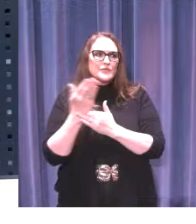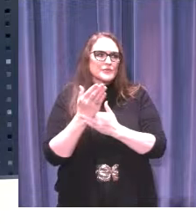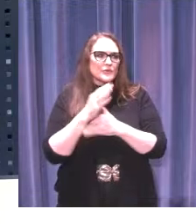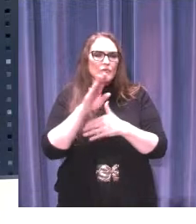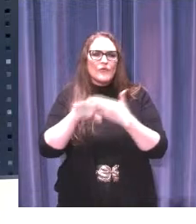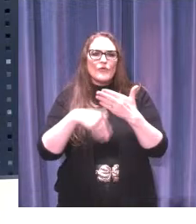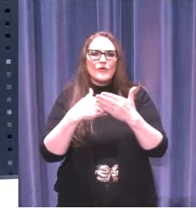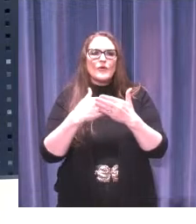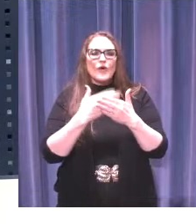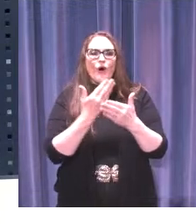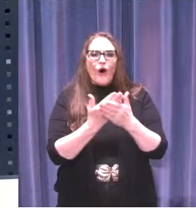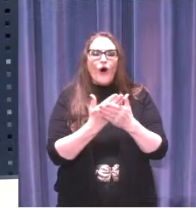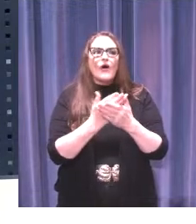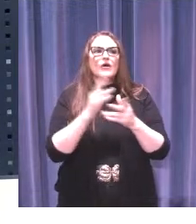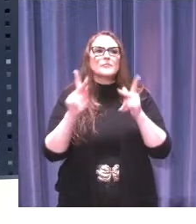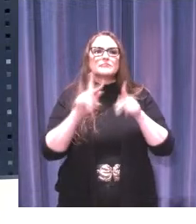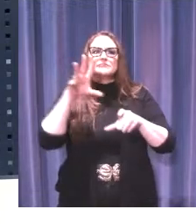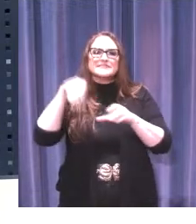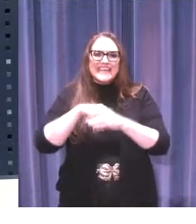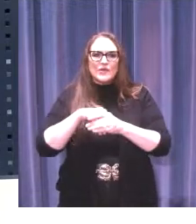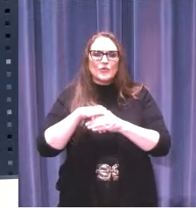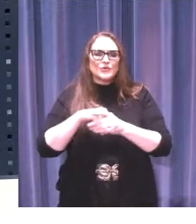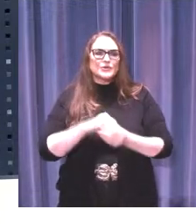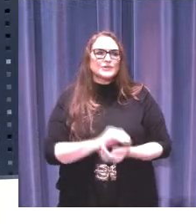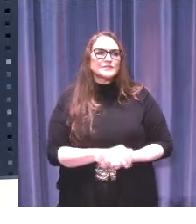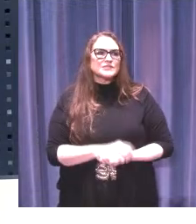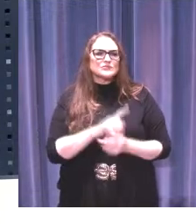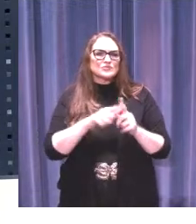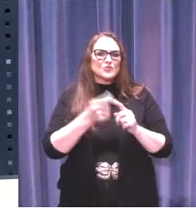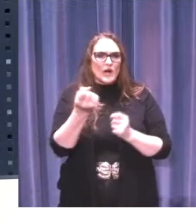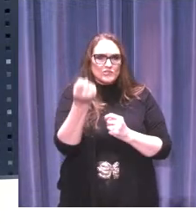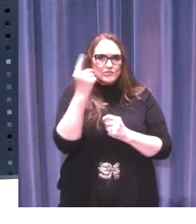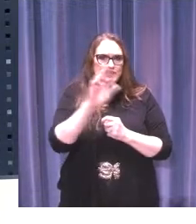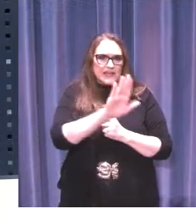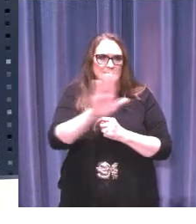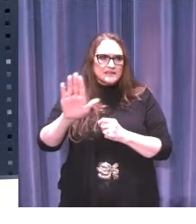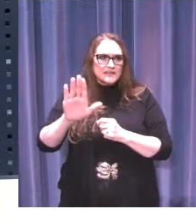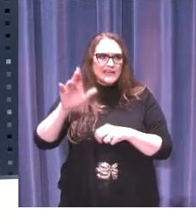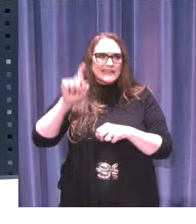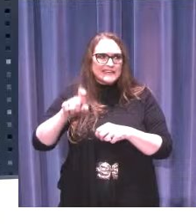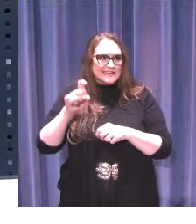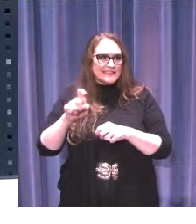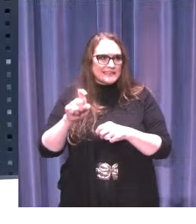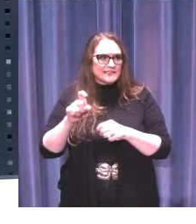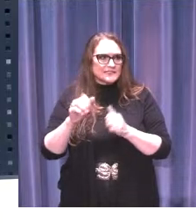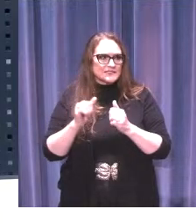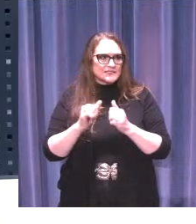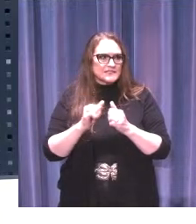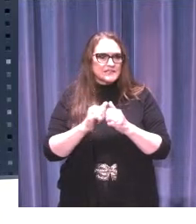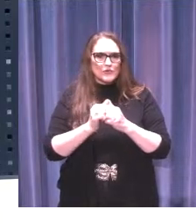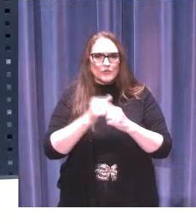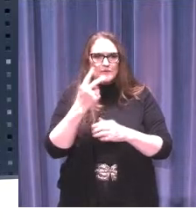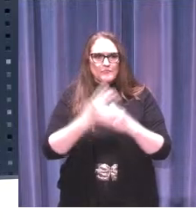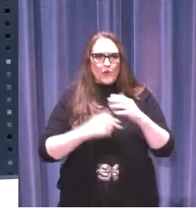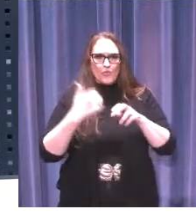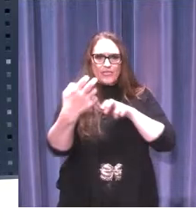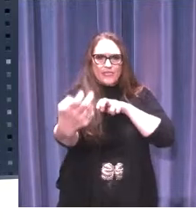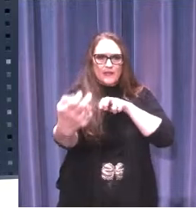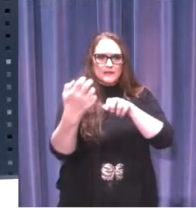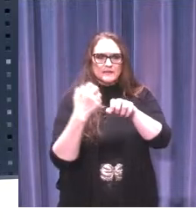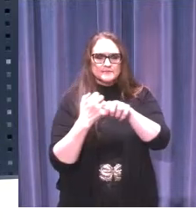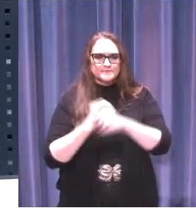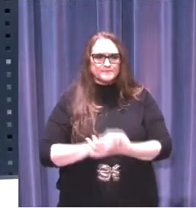all stakeholders to understand what the needs are across the table,